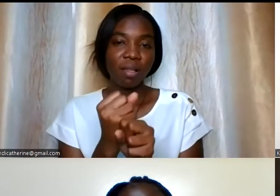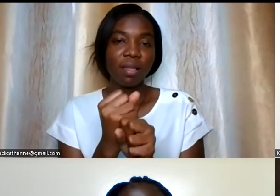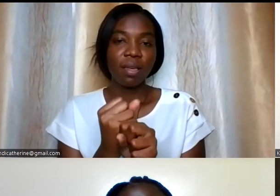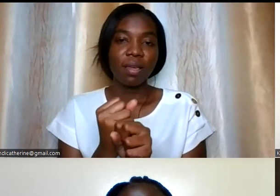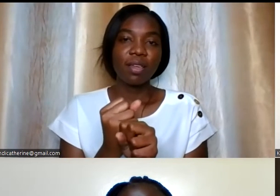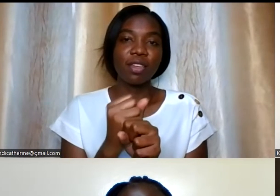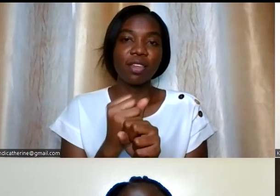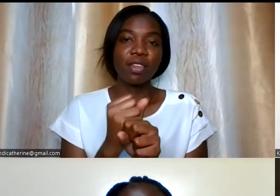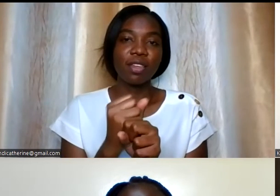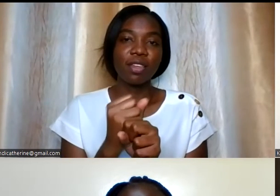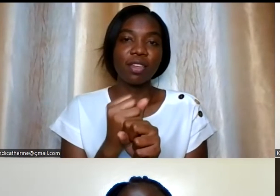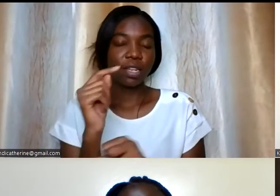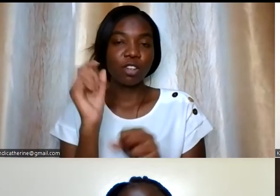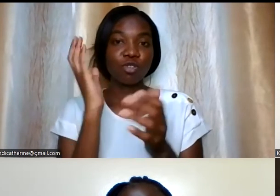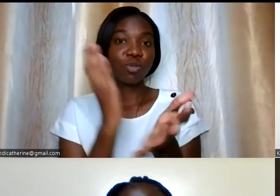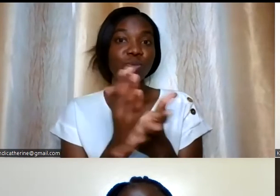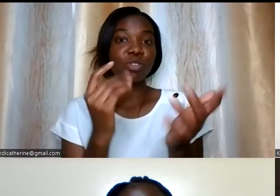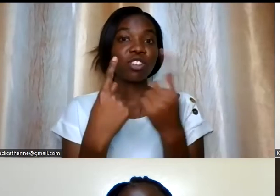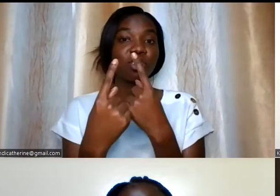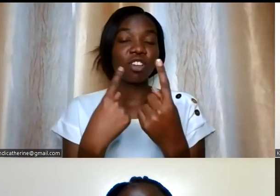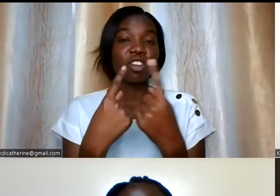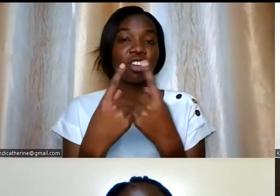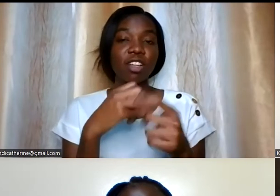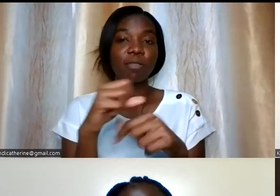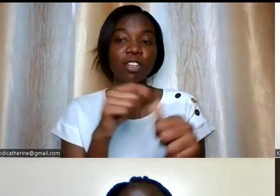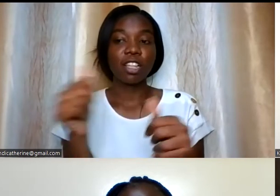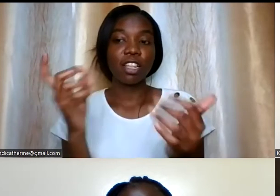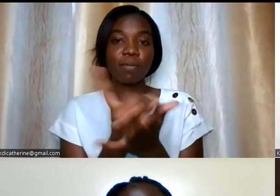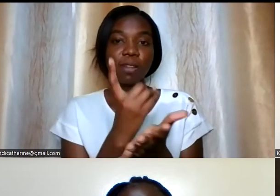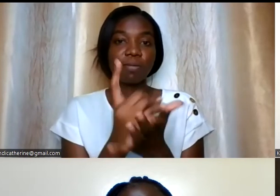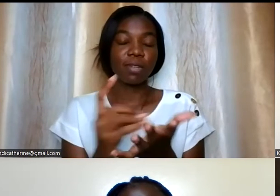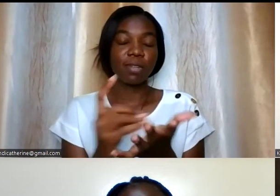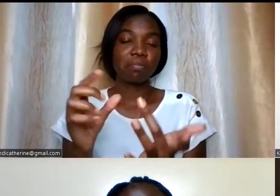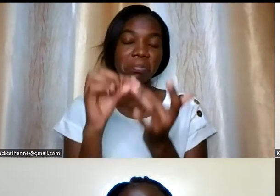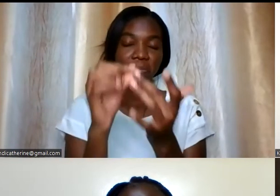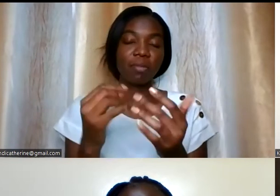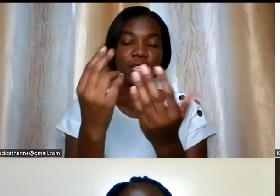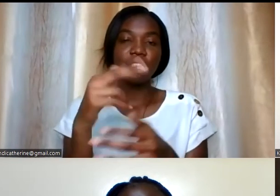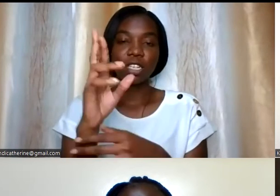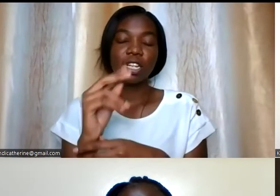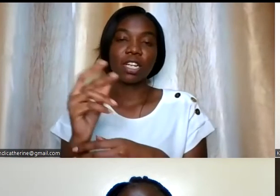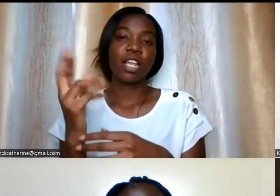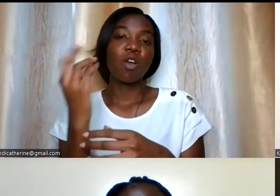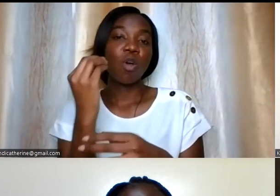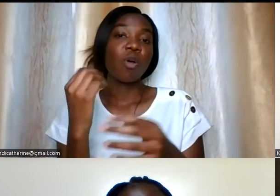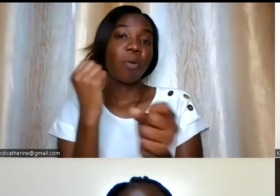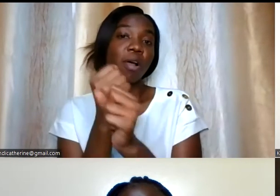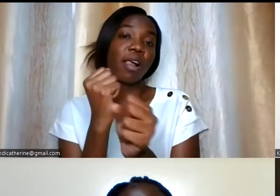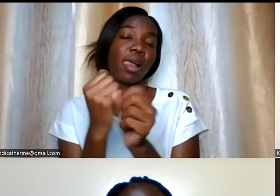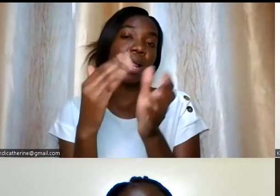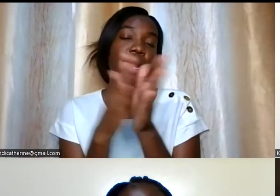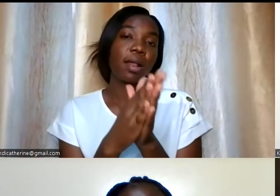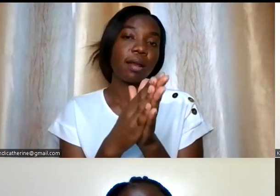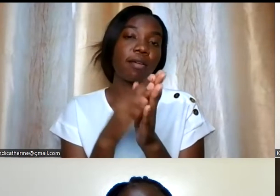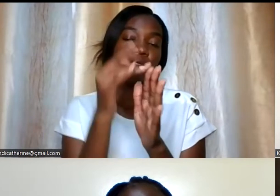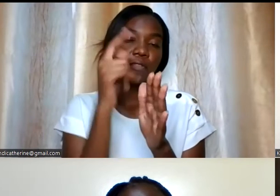she actually talked about other departments prioritizing HR assignments, so that on the very least, the